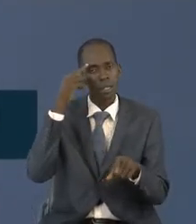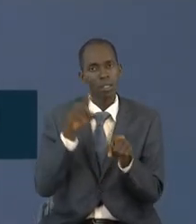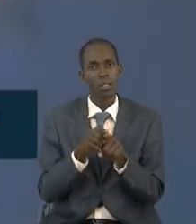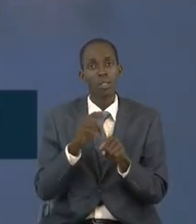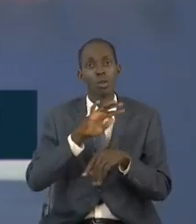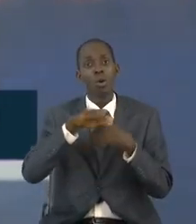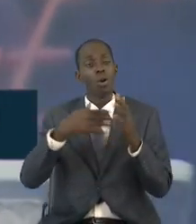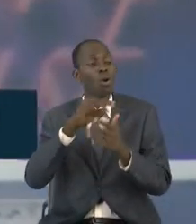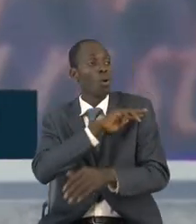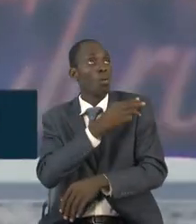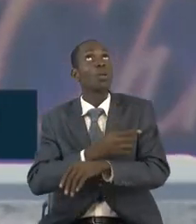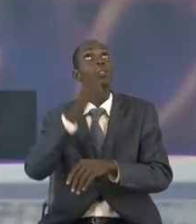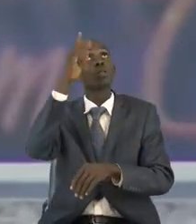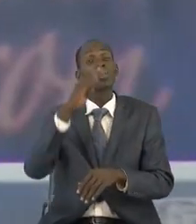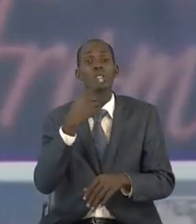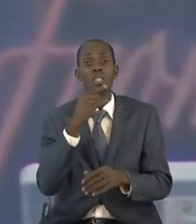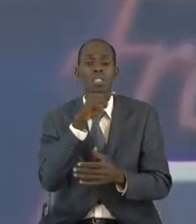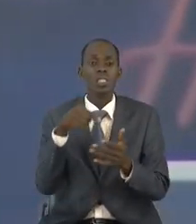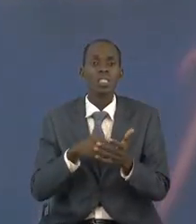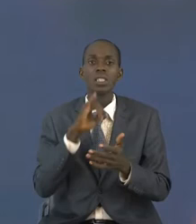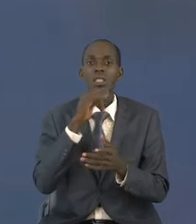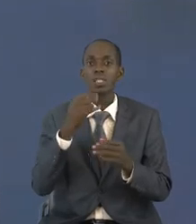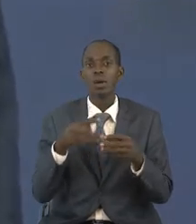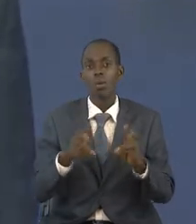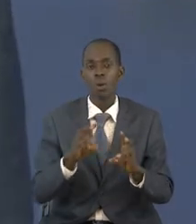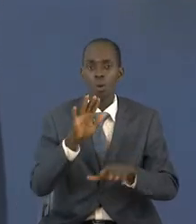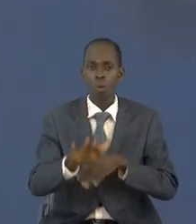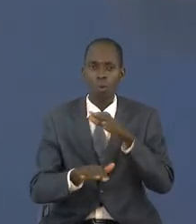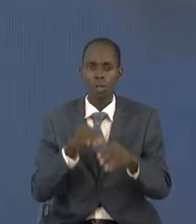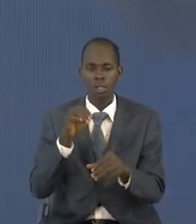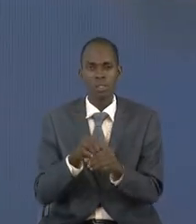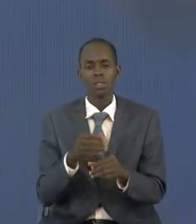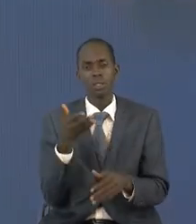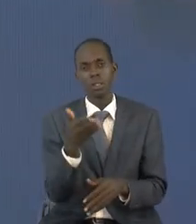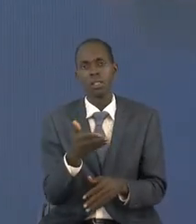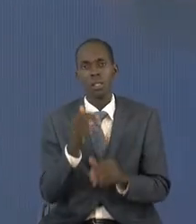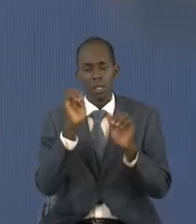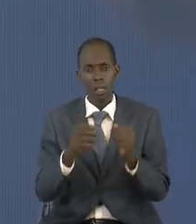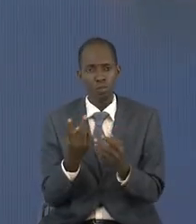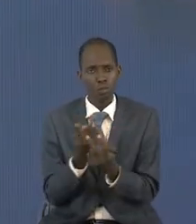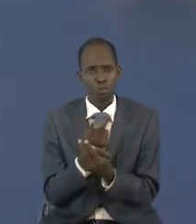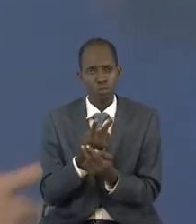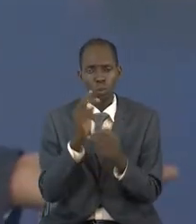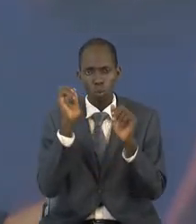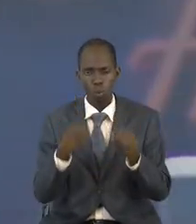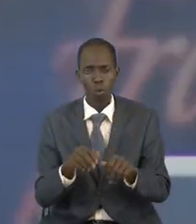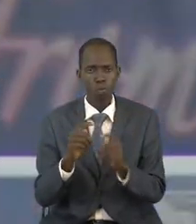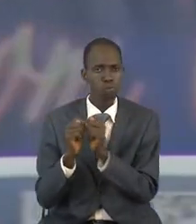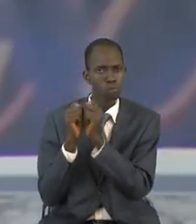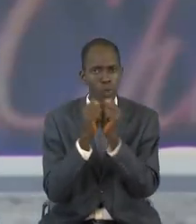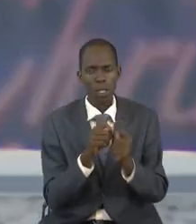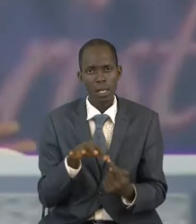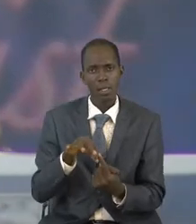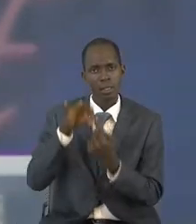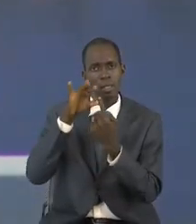says, this is the way, walk ye therein. Can two walk together except they be agreed? The Almighty